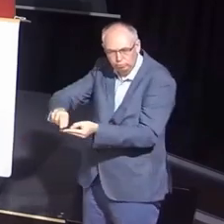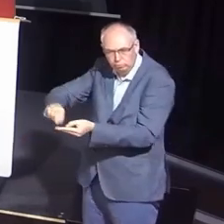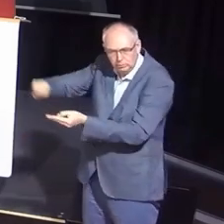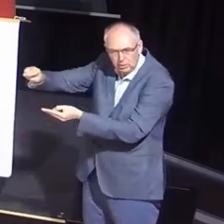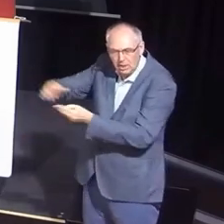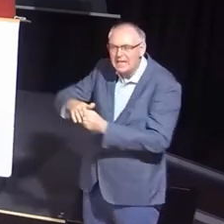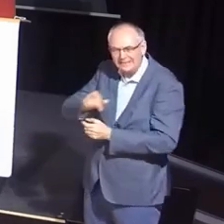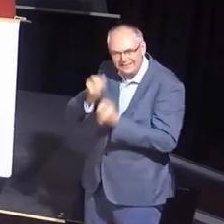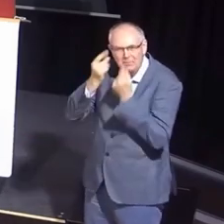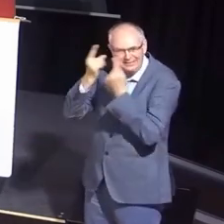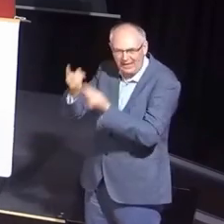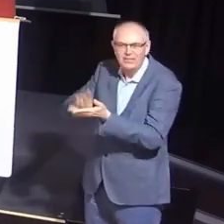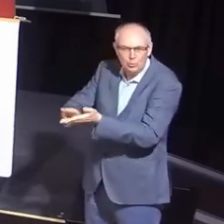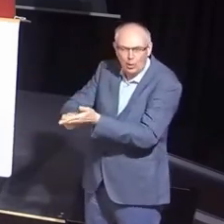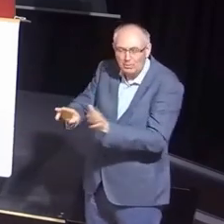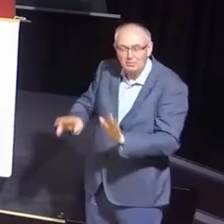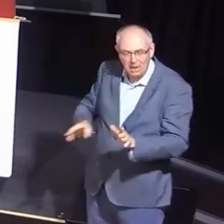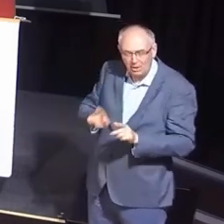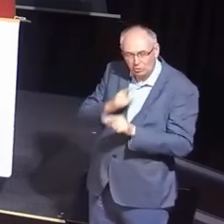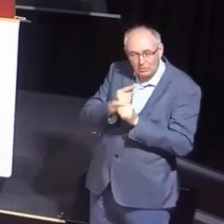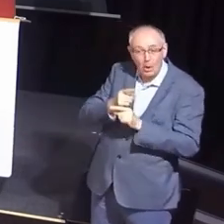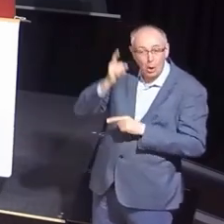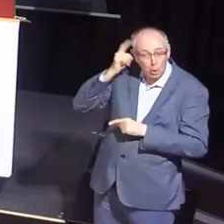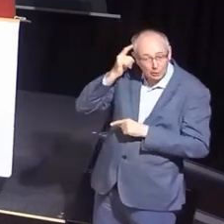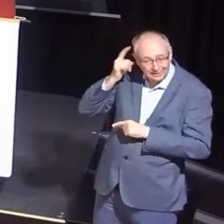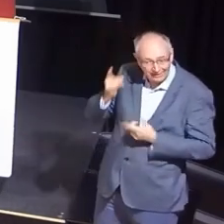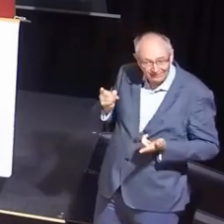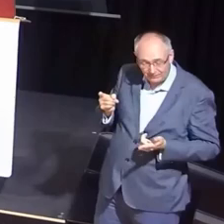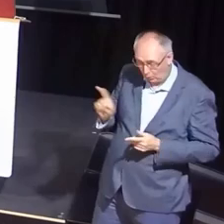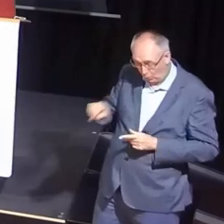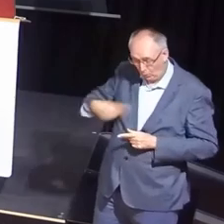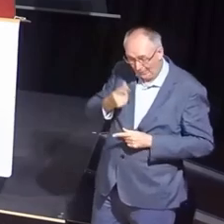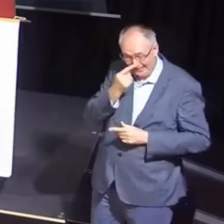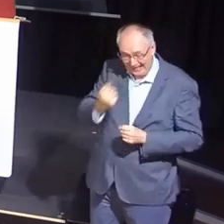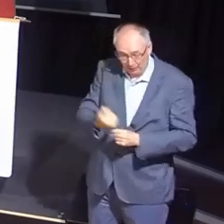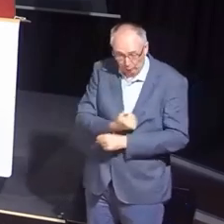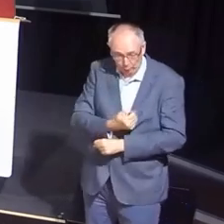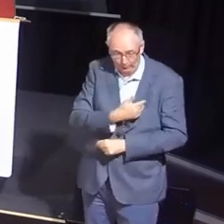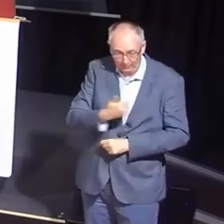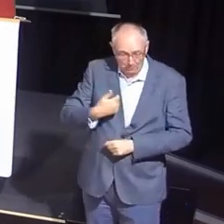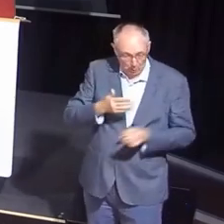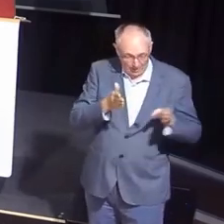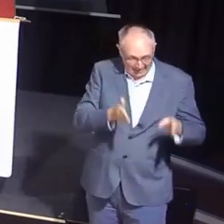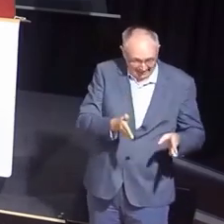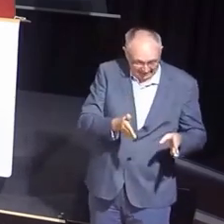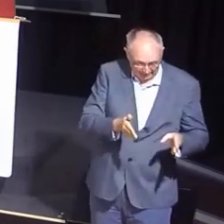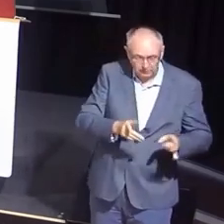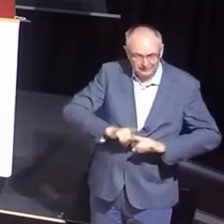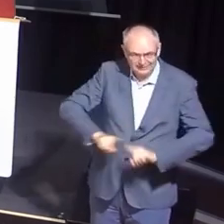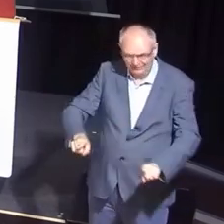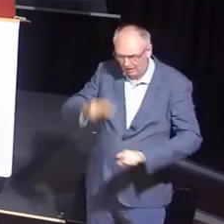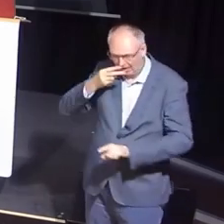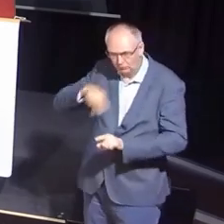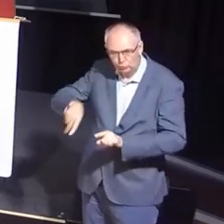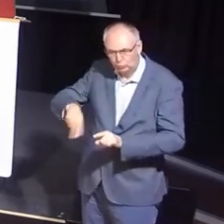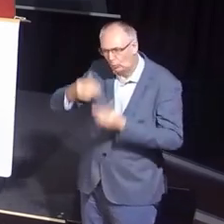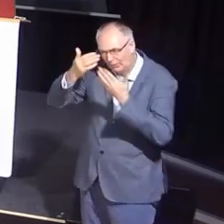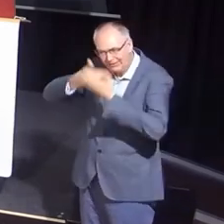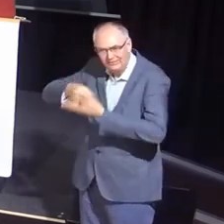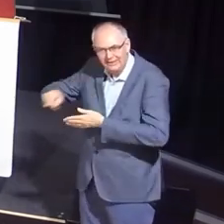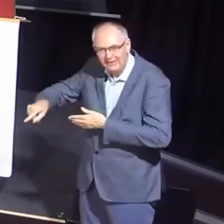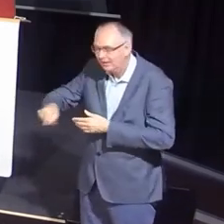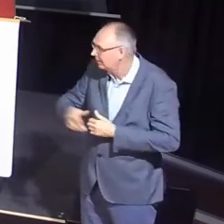But when we're talking about cognitive, what I can do and what we can do in the morning does change, because depending on thousands and